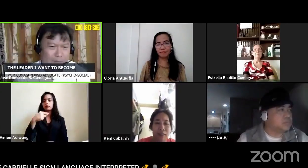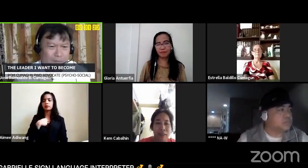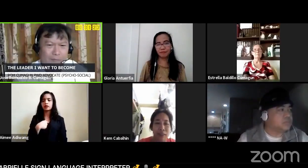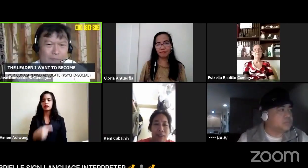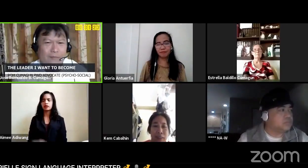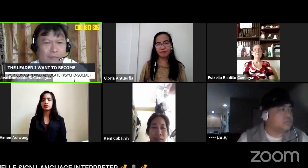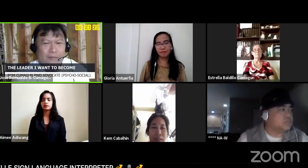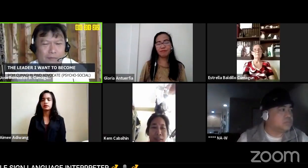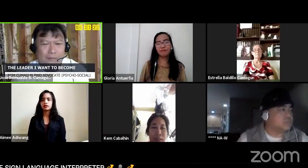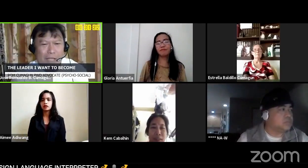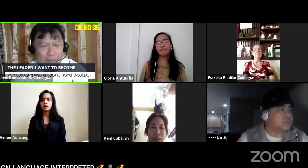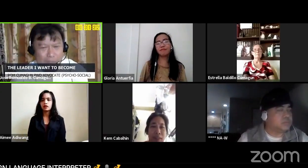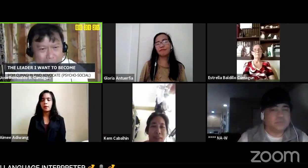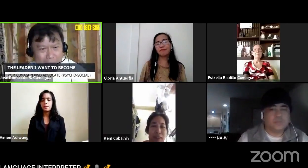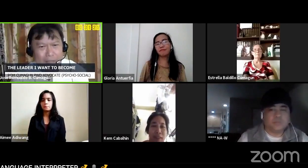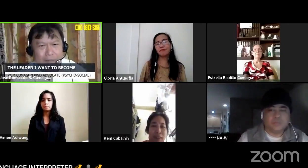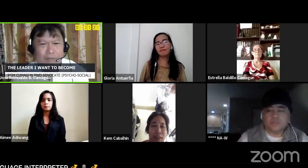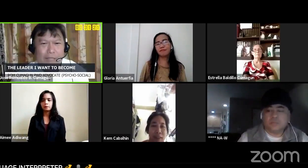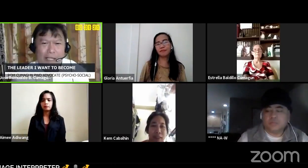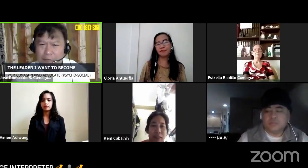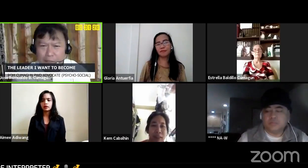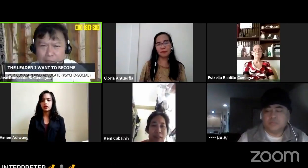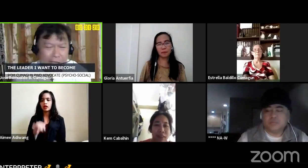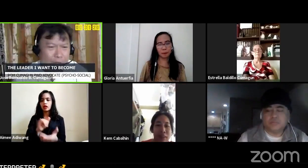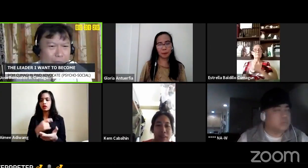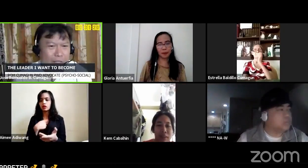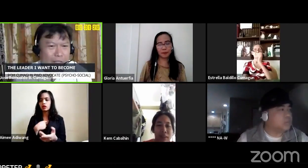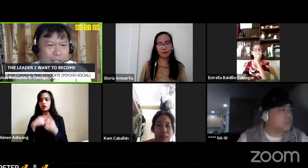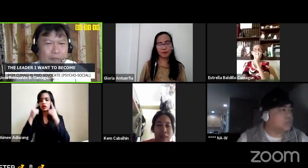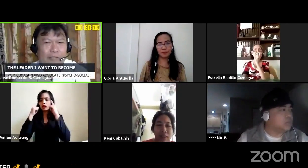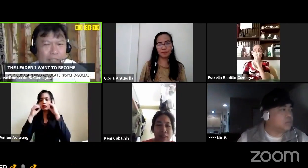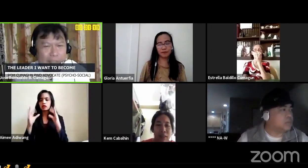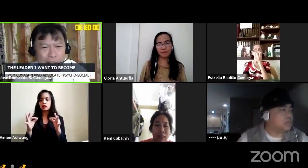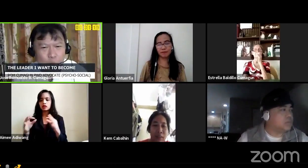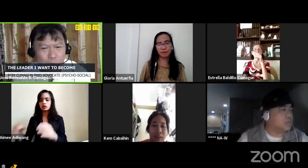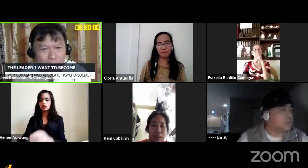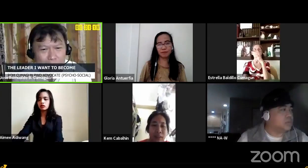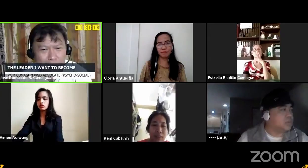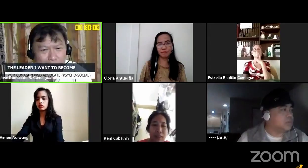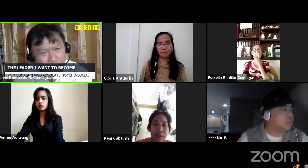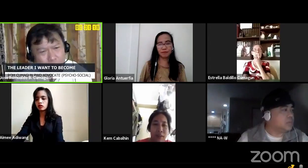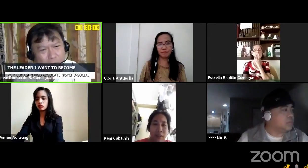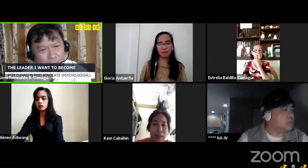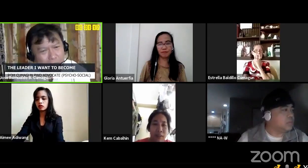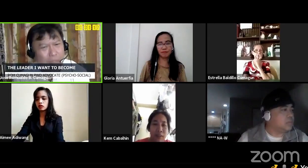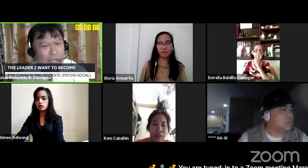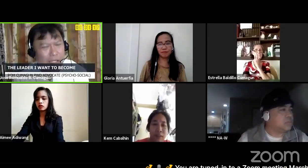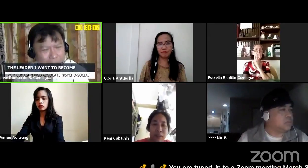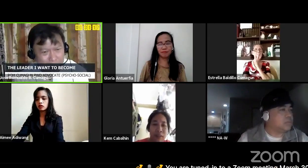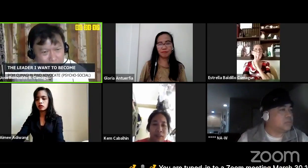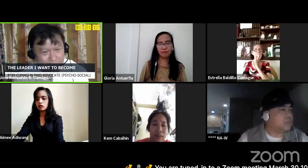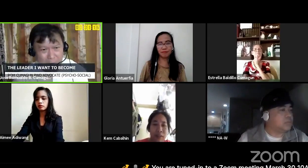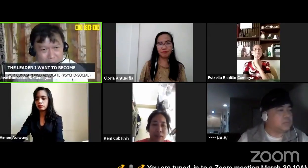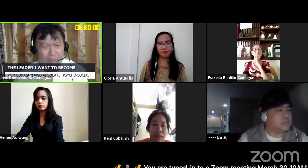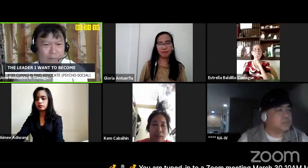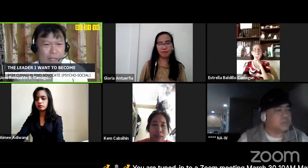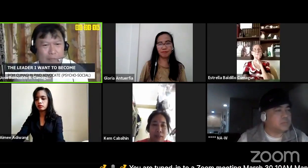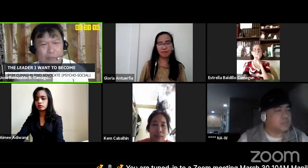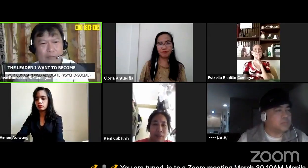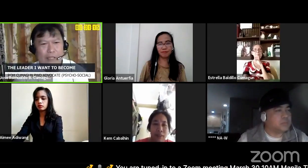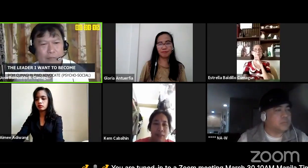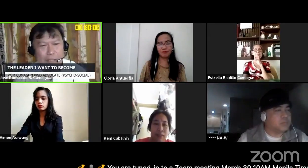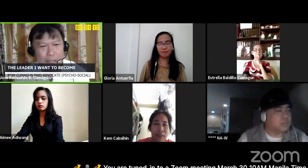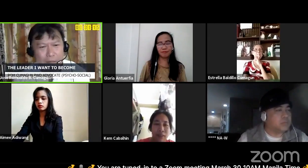So I've decided and I've defined for myself this is where I want to become a leader